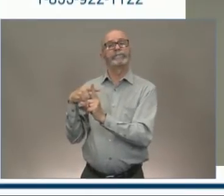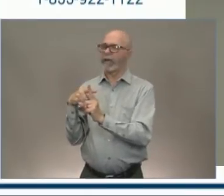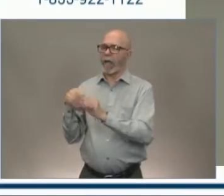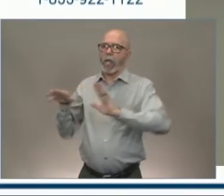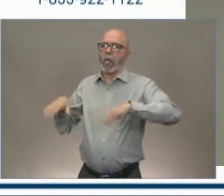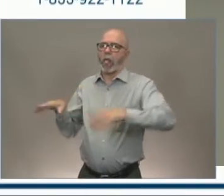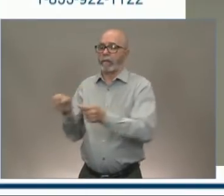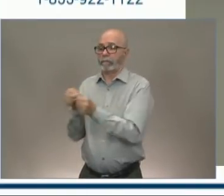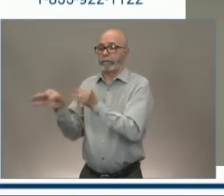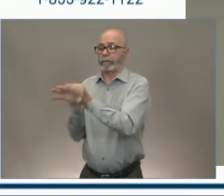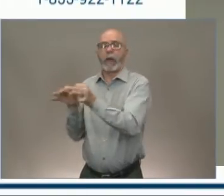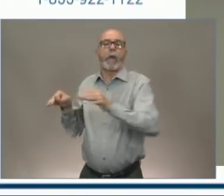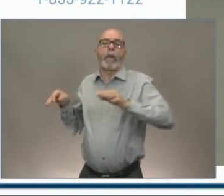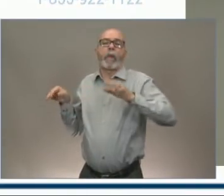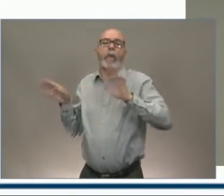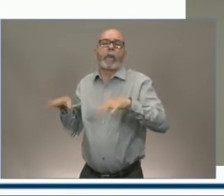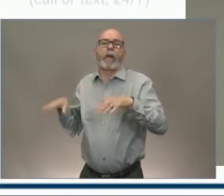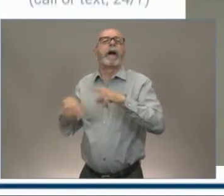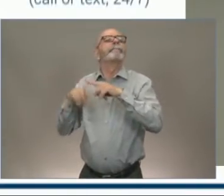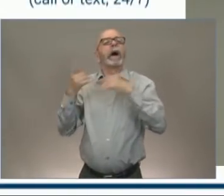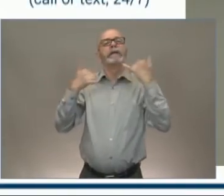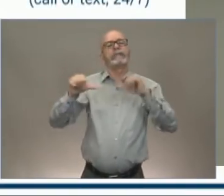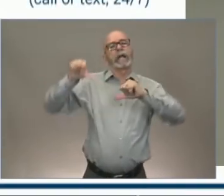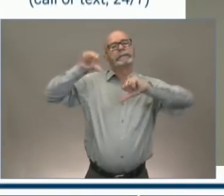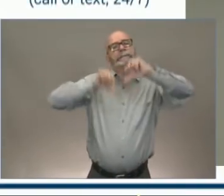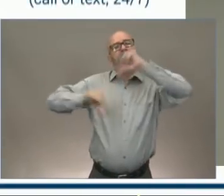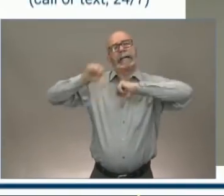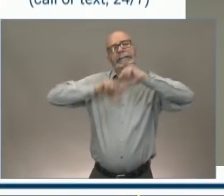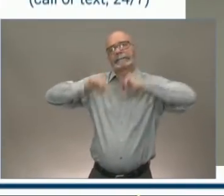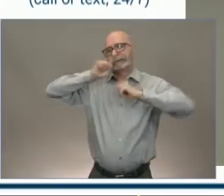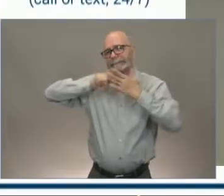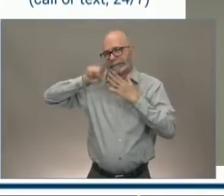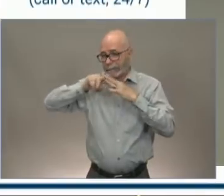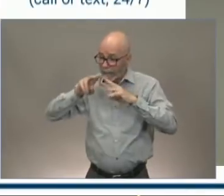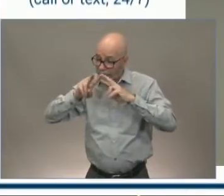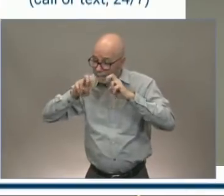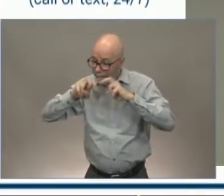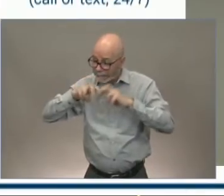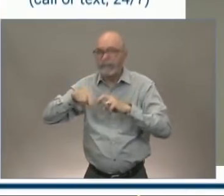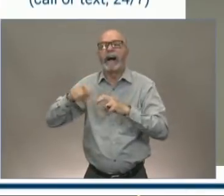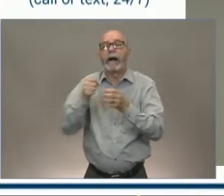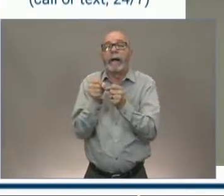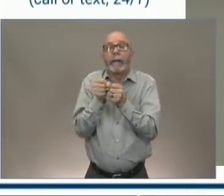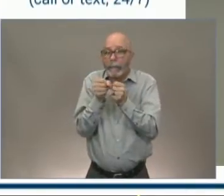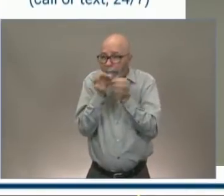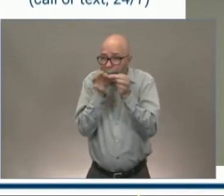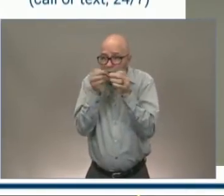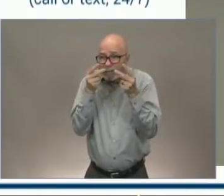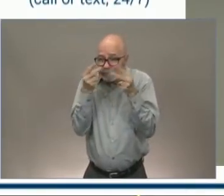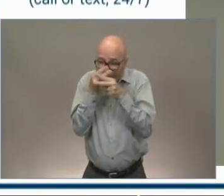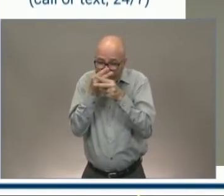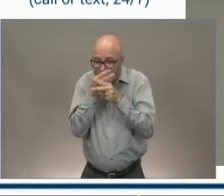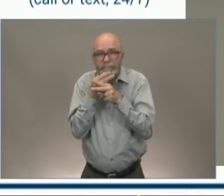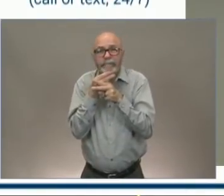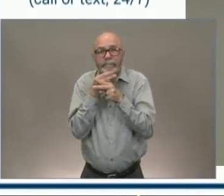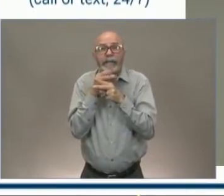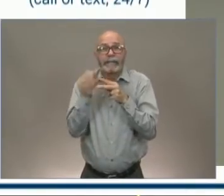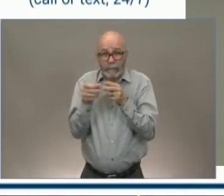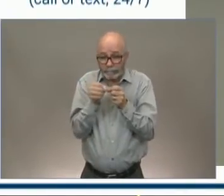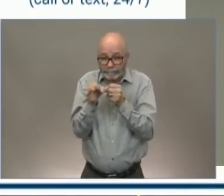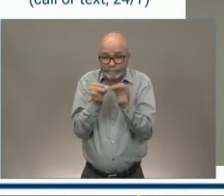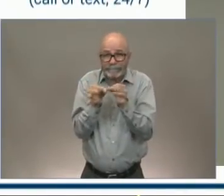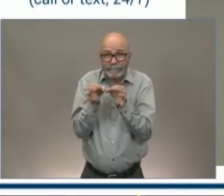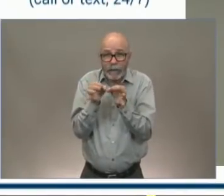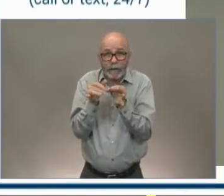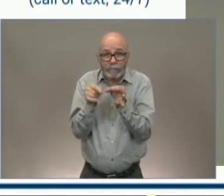When you look at the science around the variants, there's nothing that's conclusive that they cause more severe illness. The main concern around